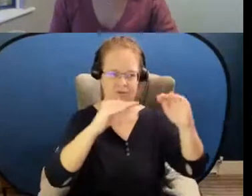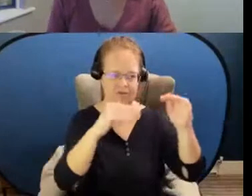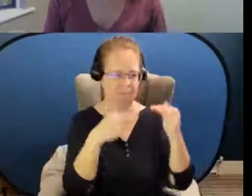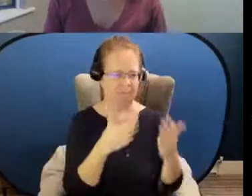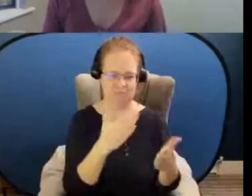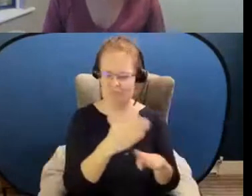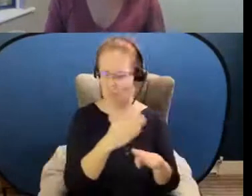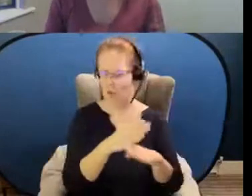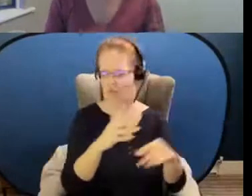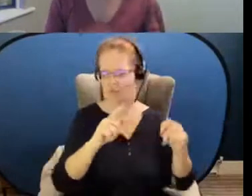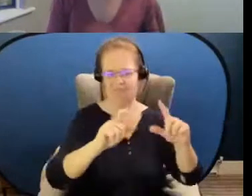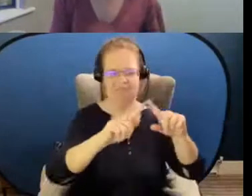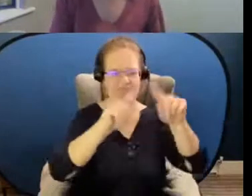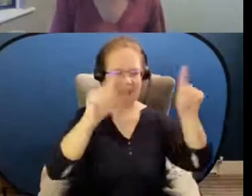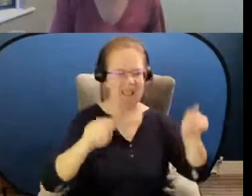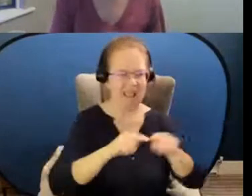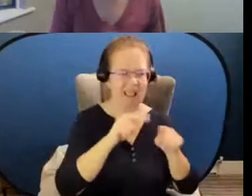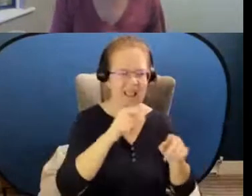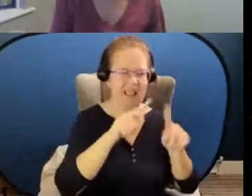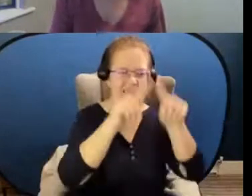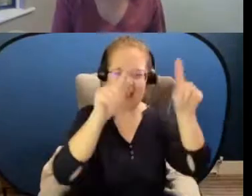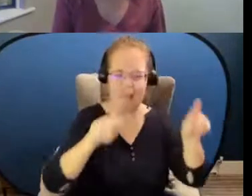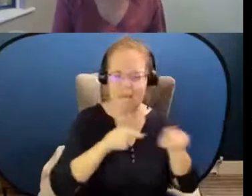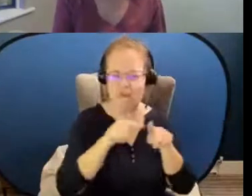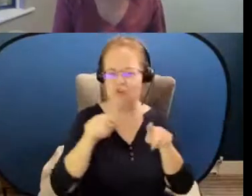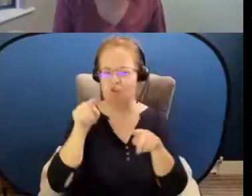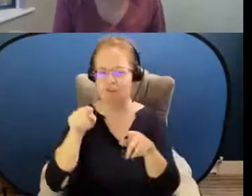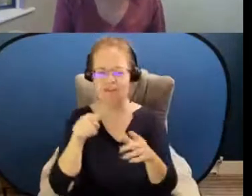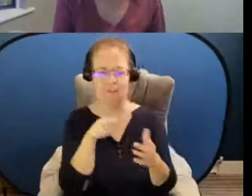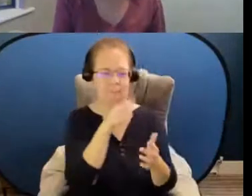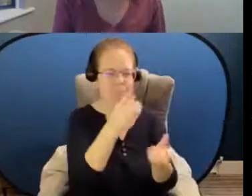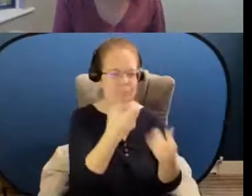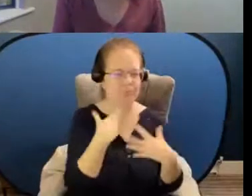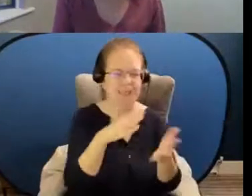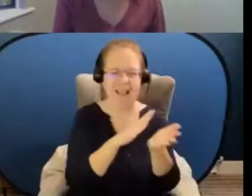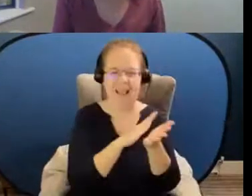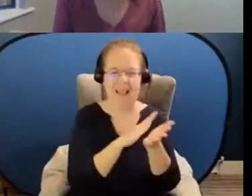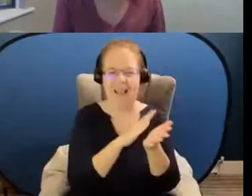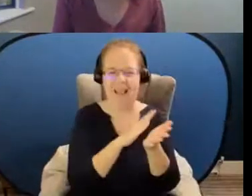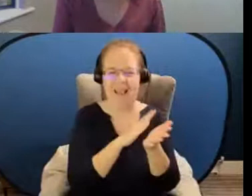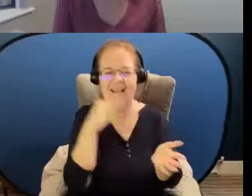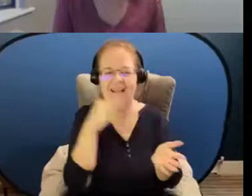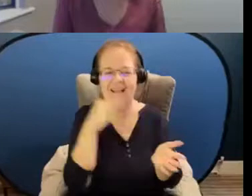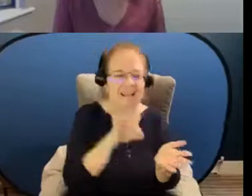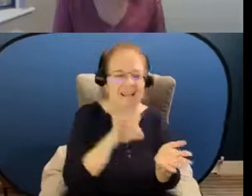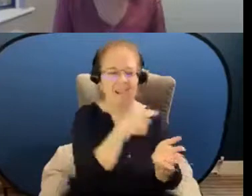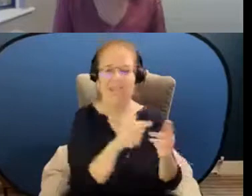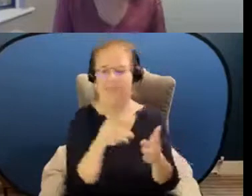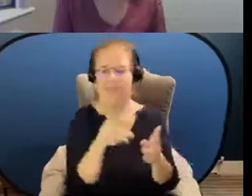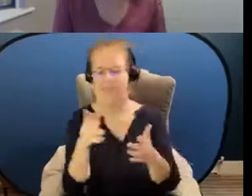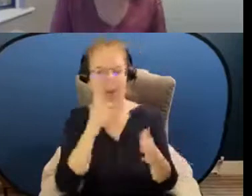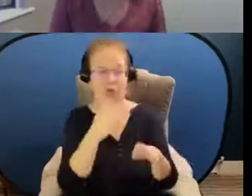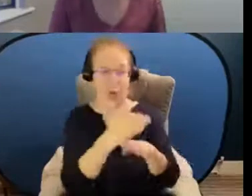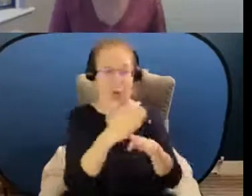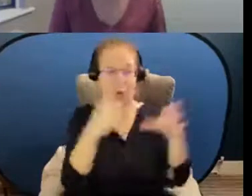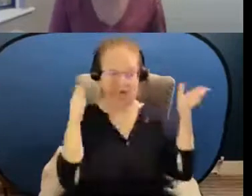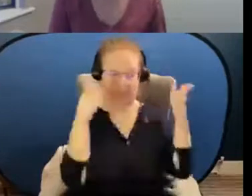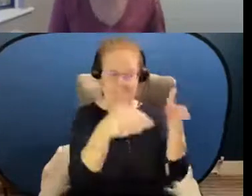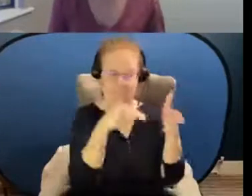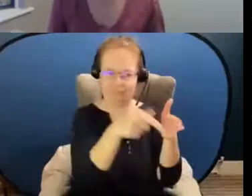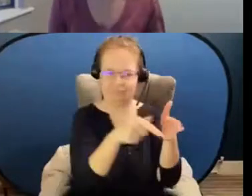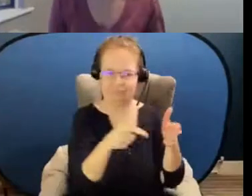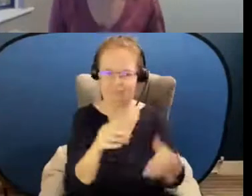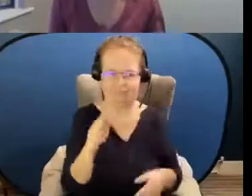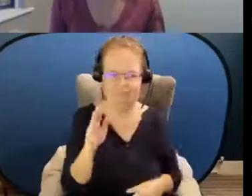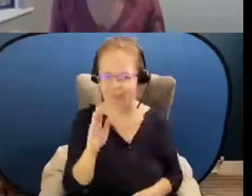or as you're working on any other thing, it's giving you the hints about that particular thing when you're working on it. Because again, not all